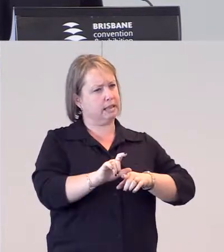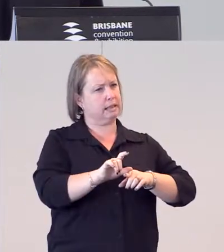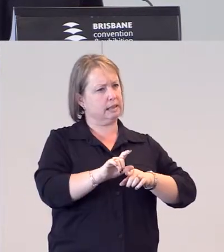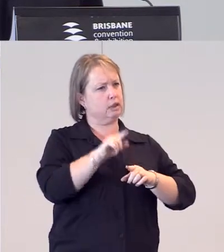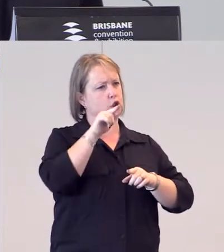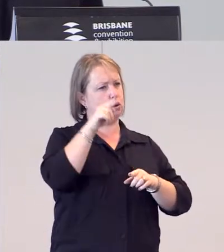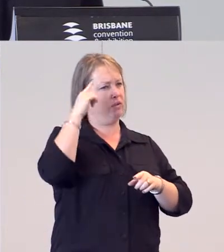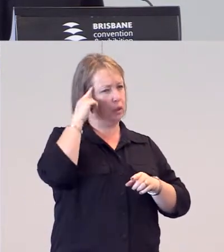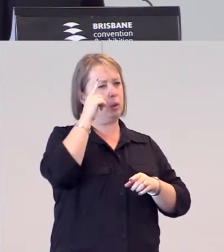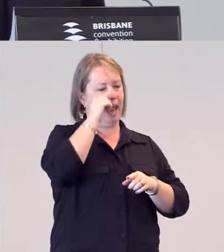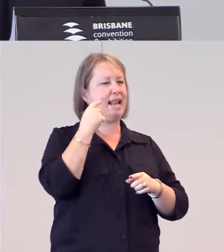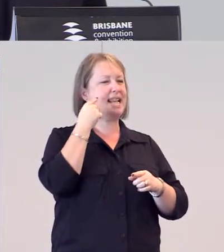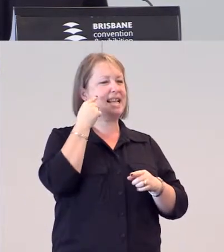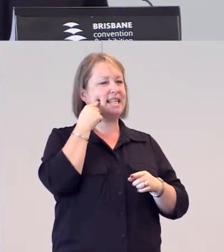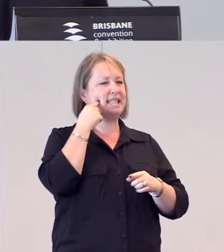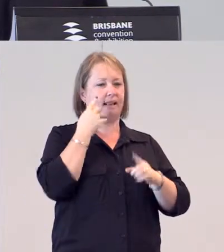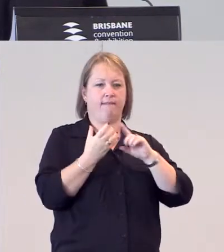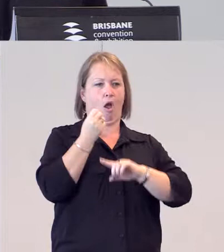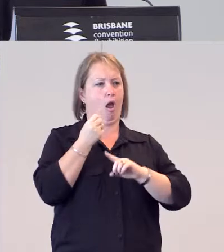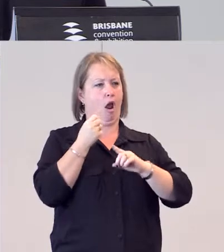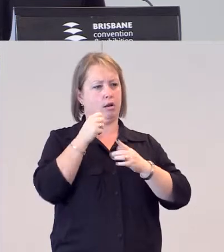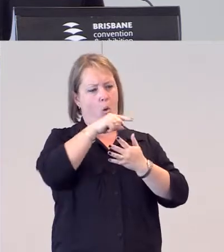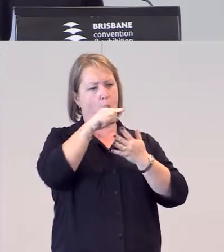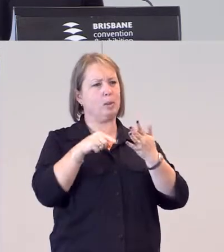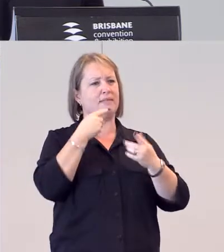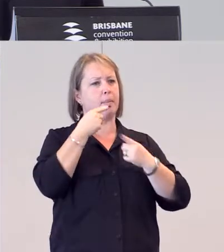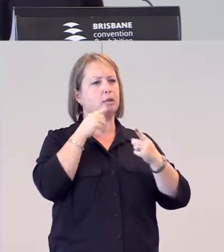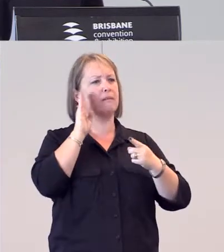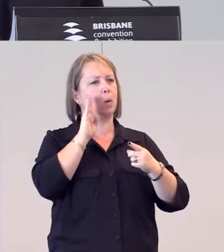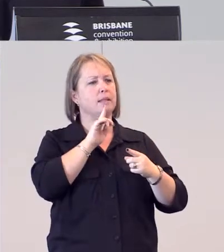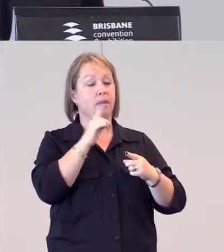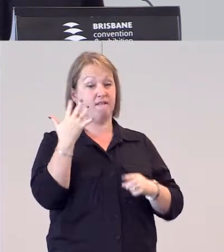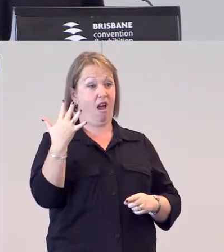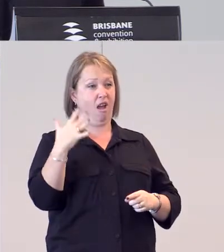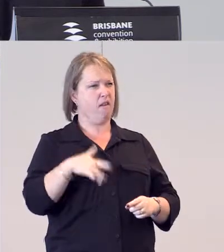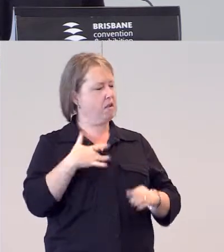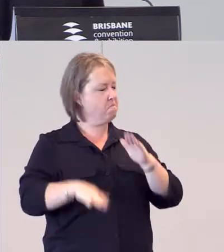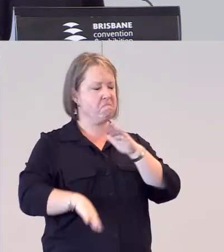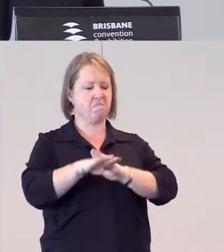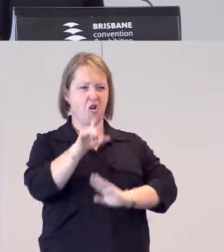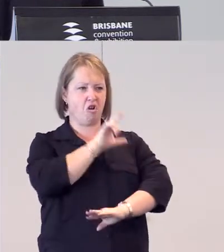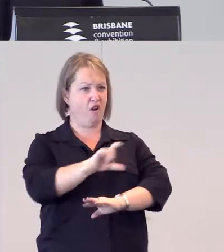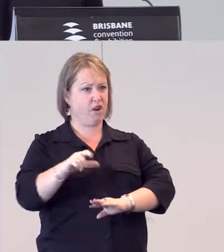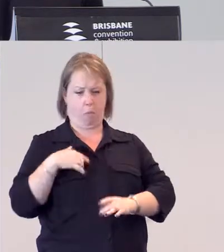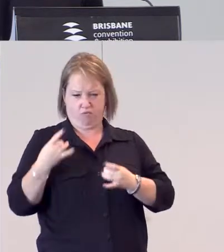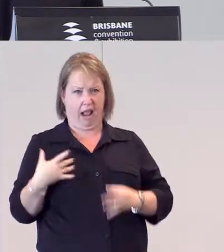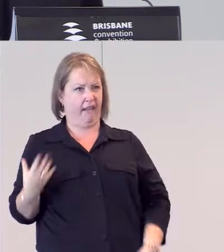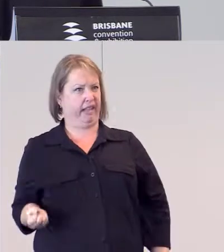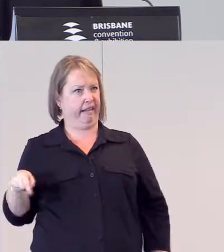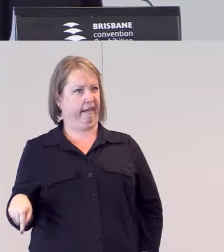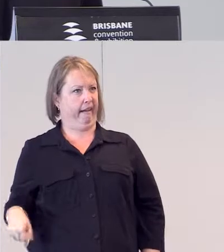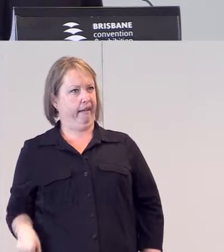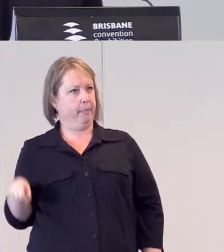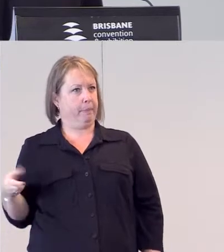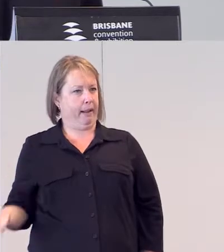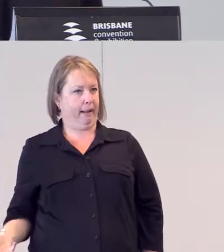to easily access that information in your organisation. So 5 is, I'm absolutely confident, I've got the report in my handbag. Number 1